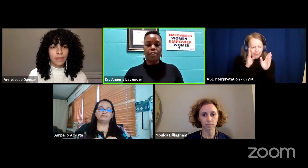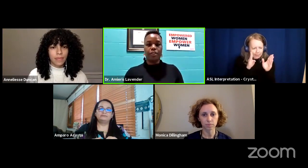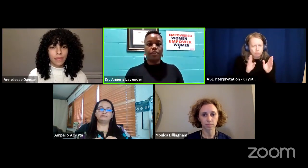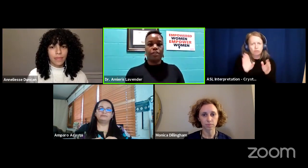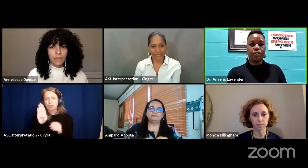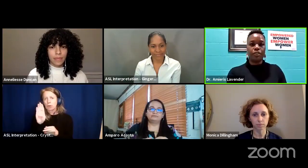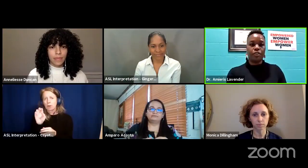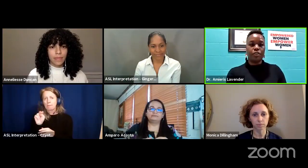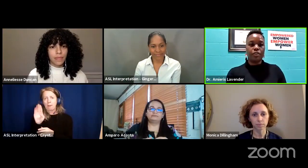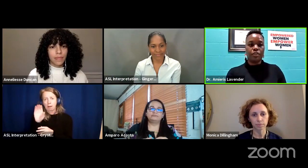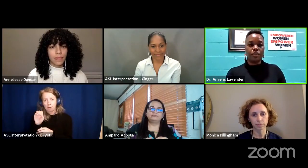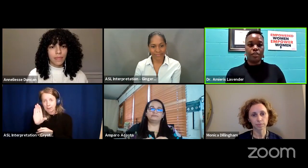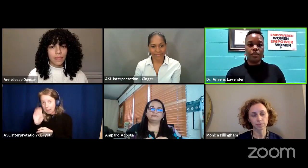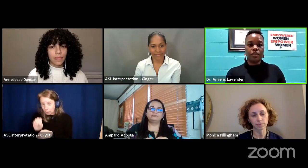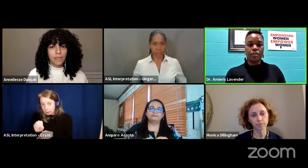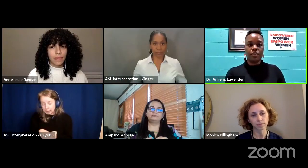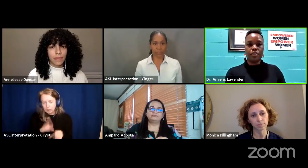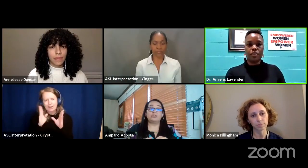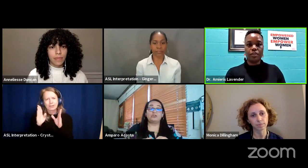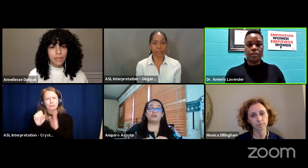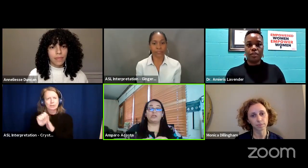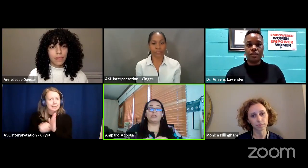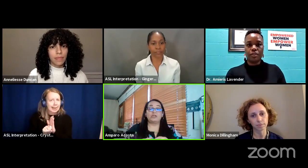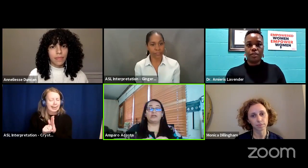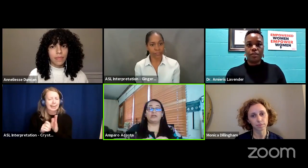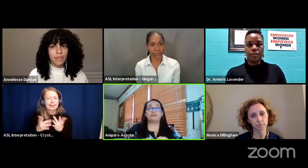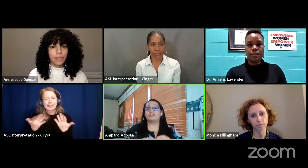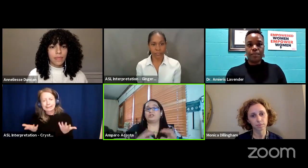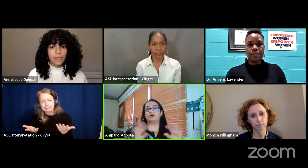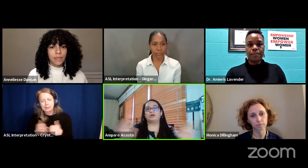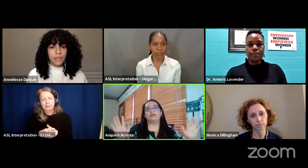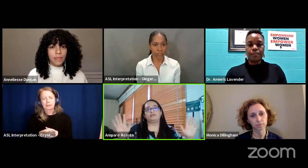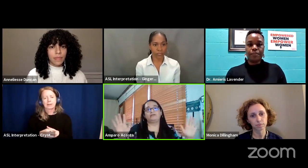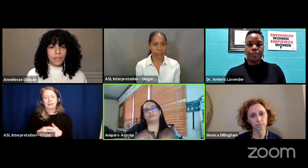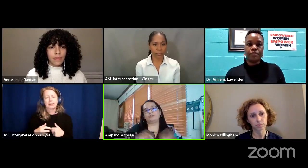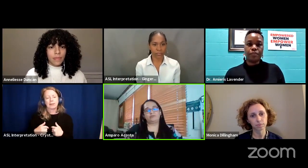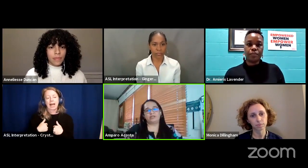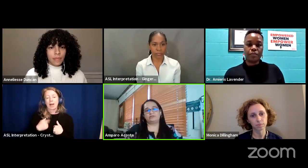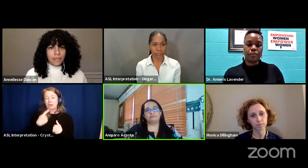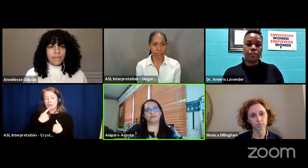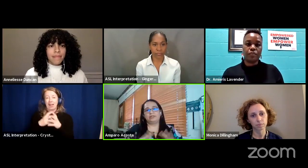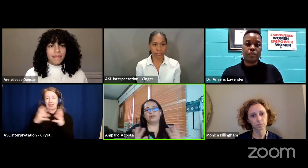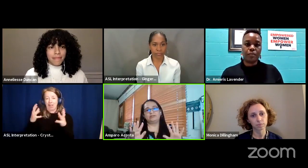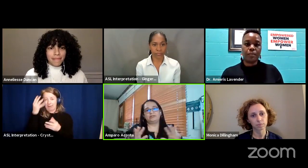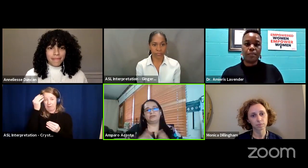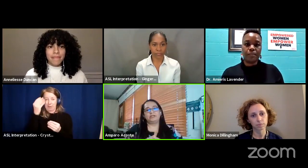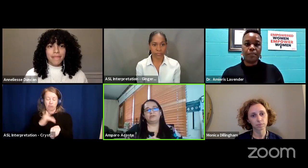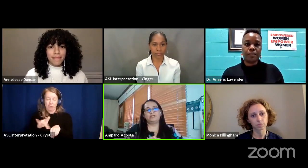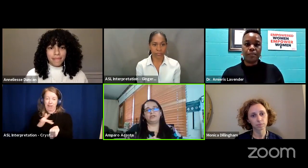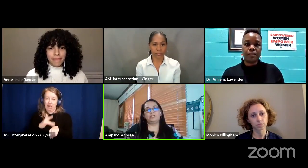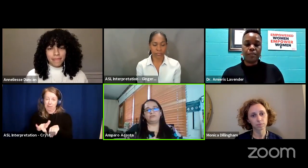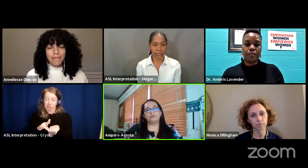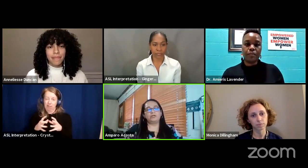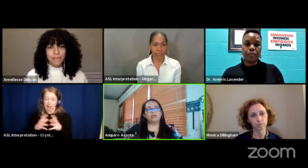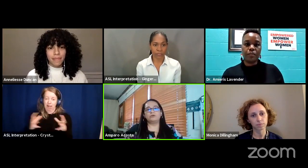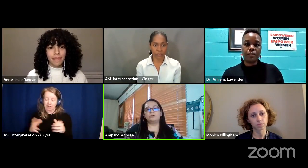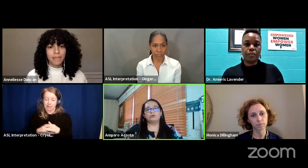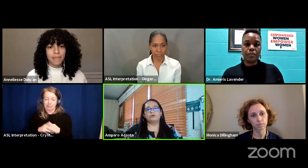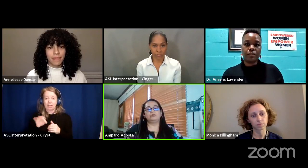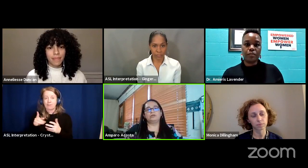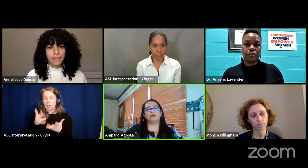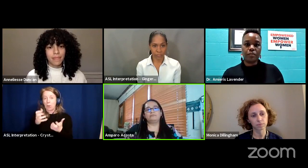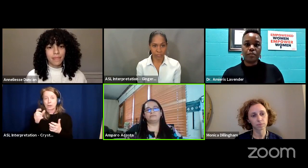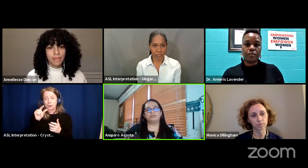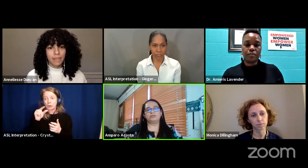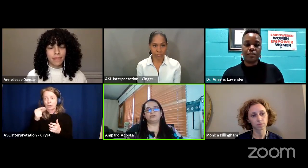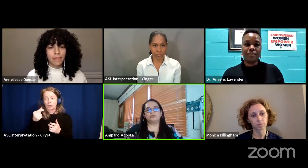County, or? I will say, that there's a lot of information out there, a lot. I mean, if you want to